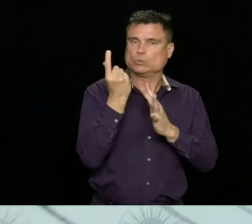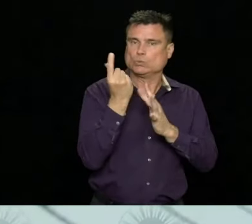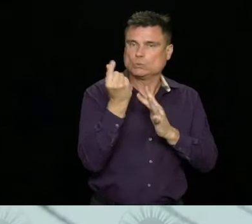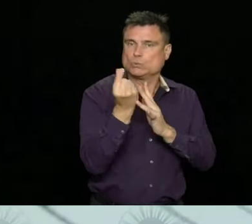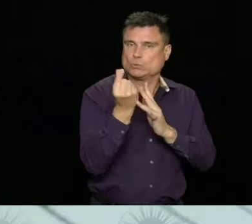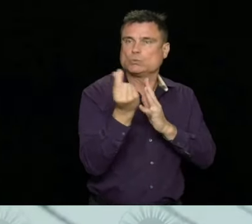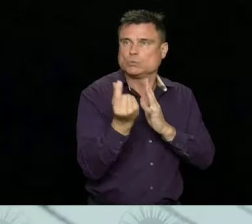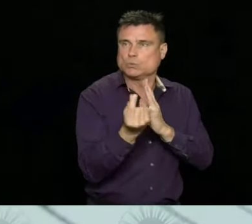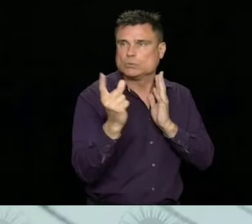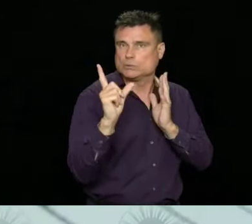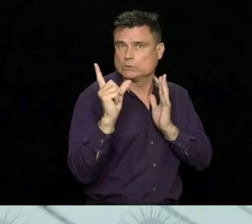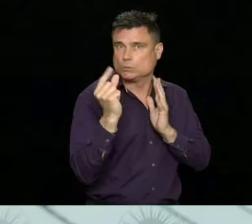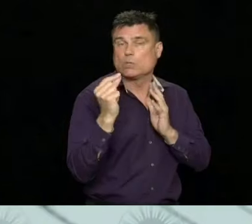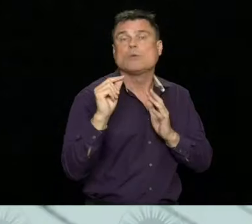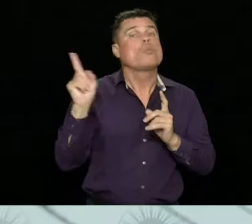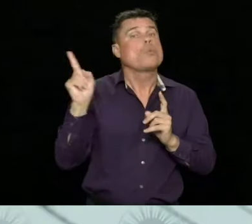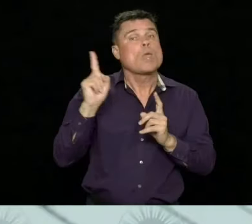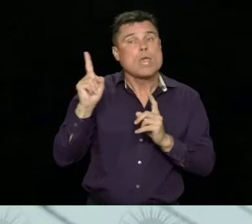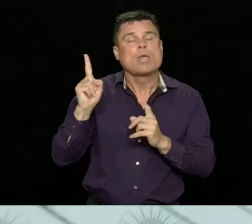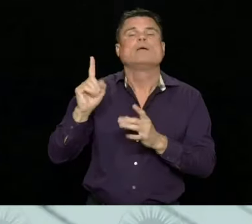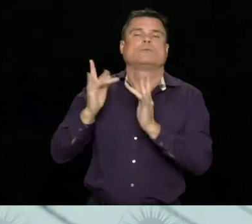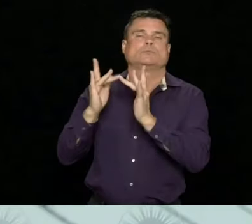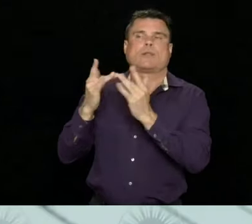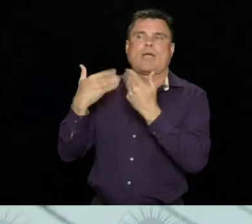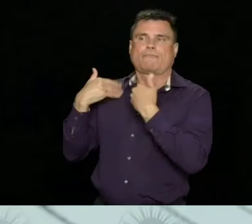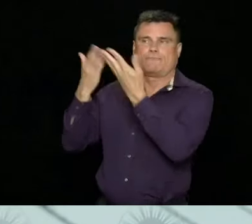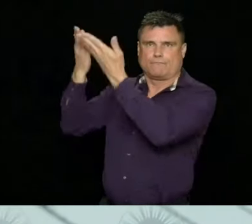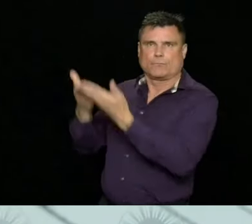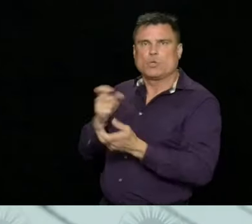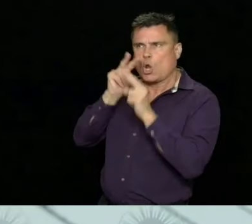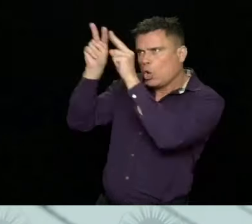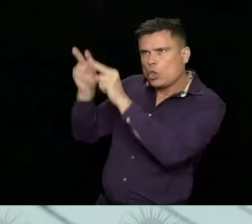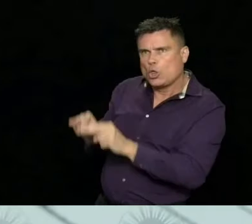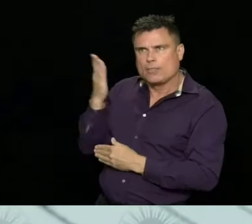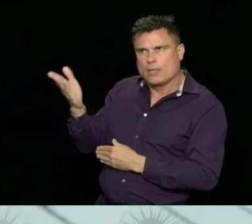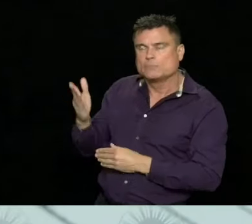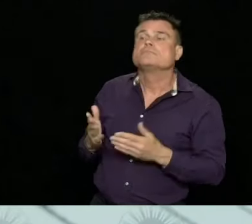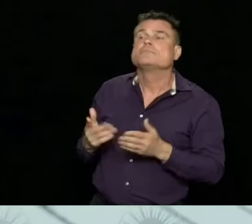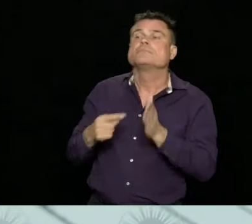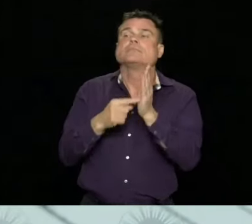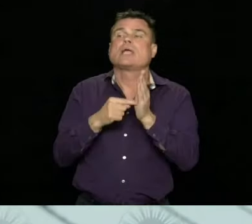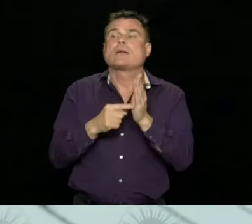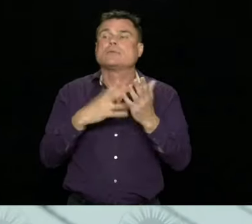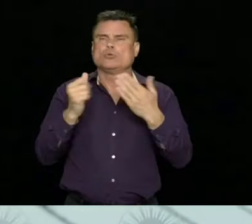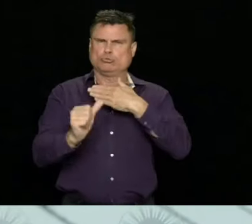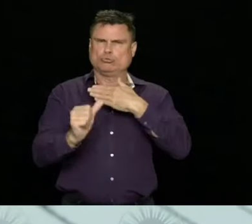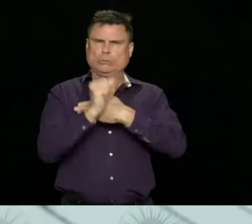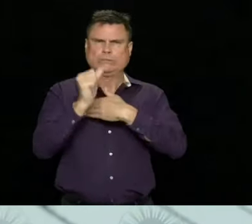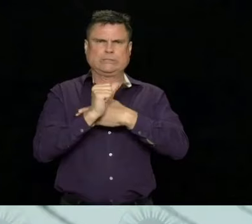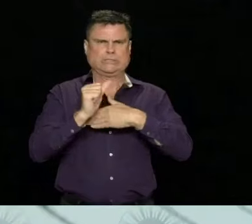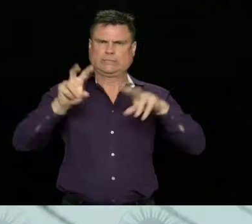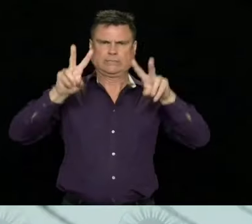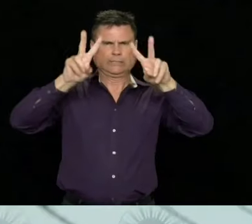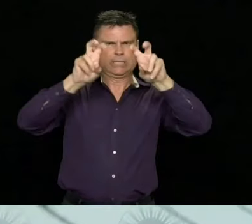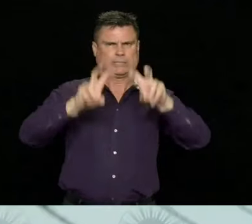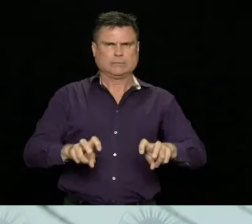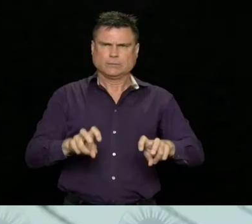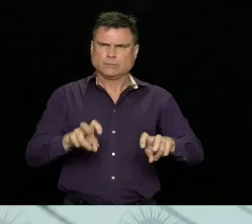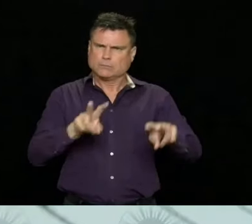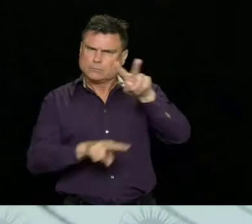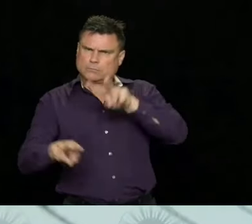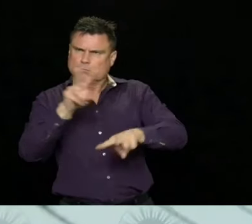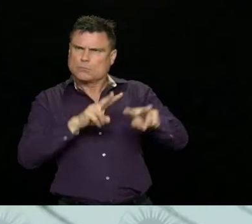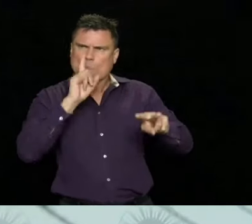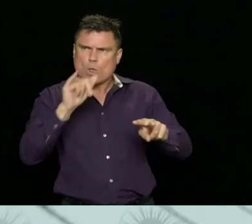of that is assessing your risks and where their employees are gathering, where they're using common